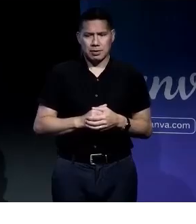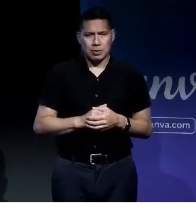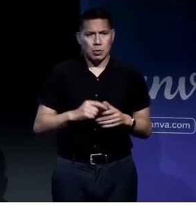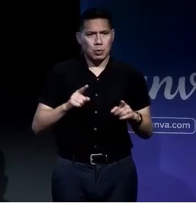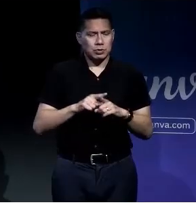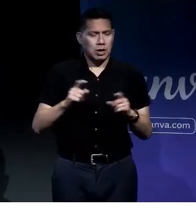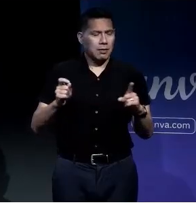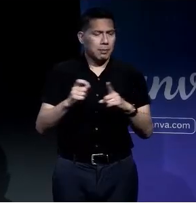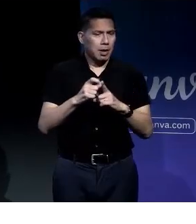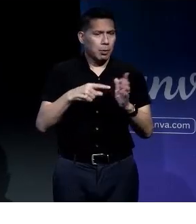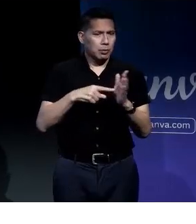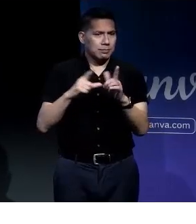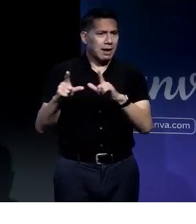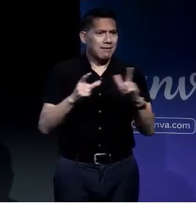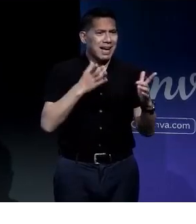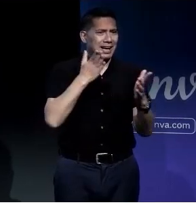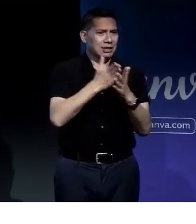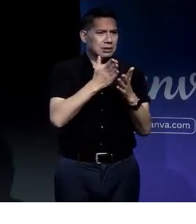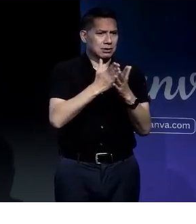And thank you.